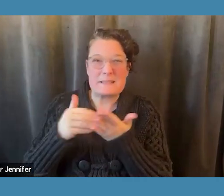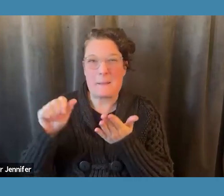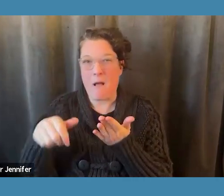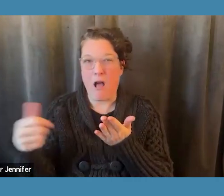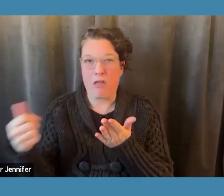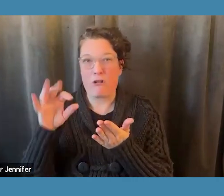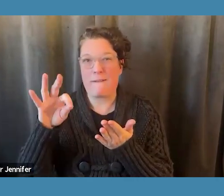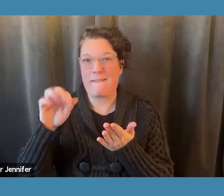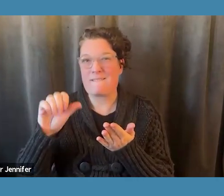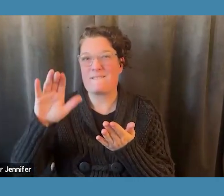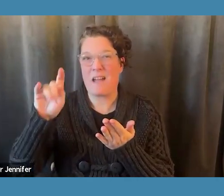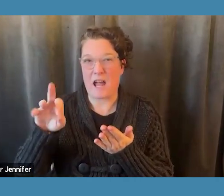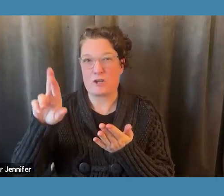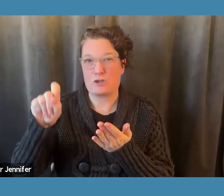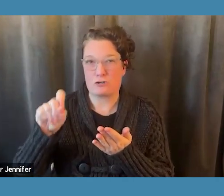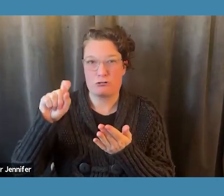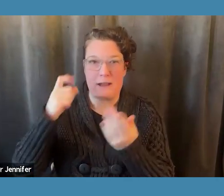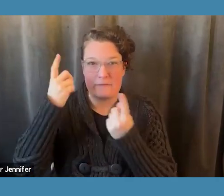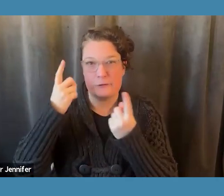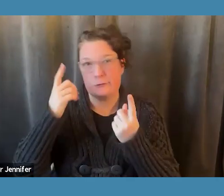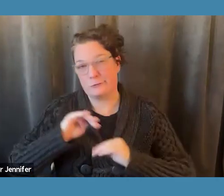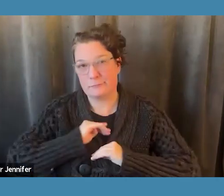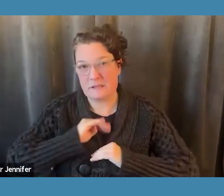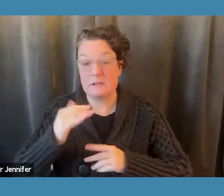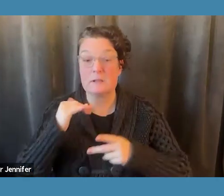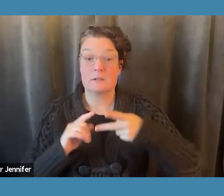meet. The second rule is